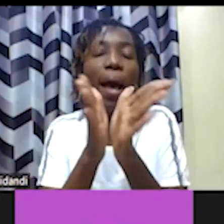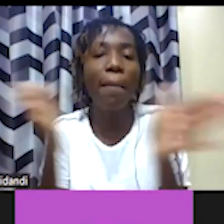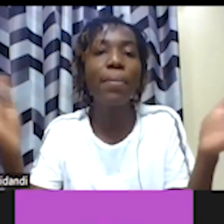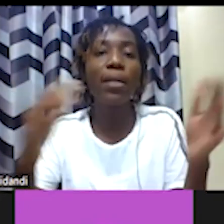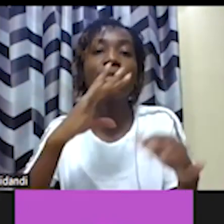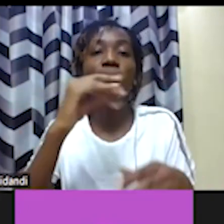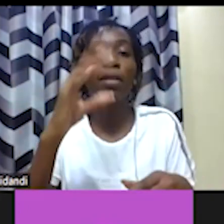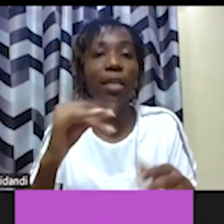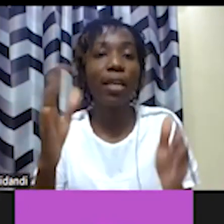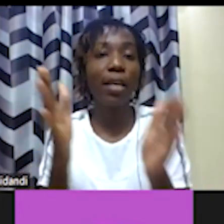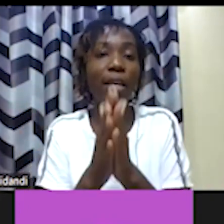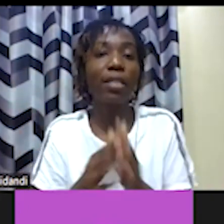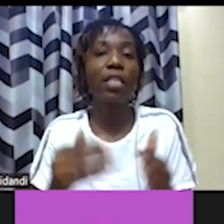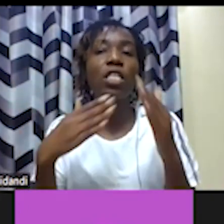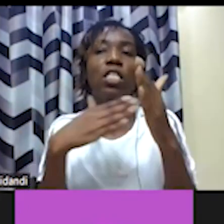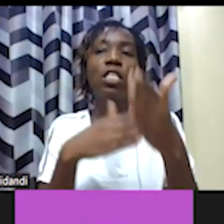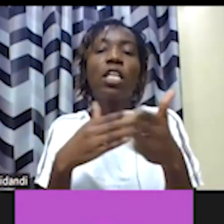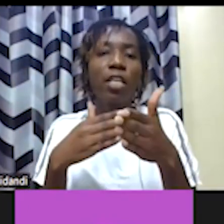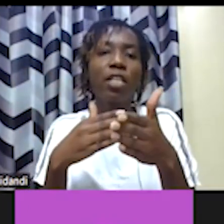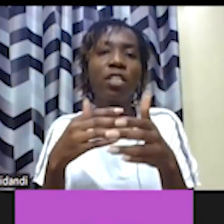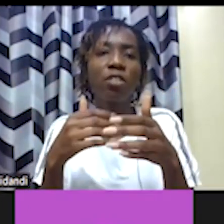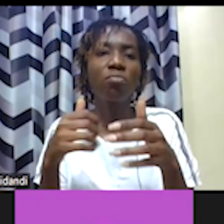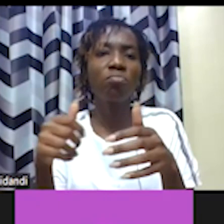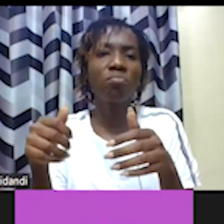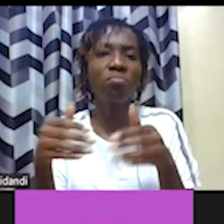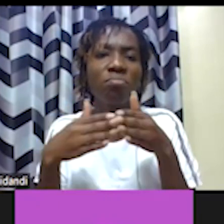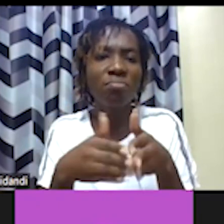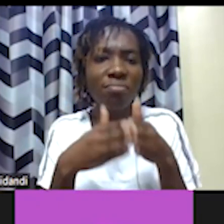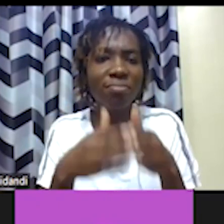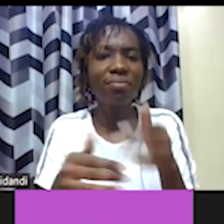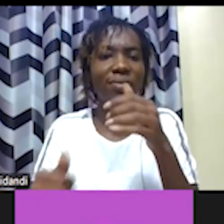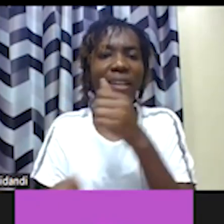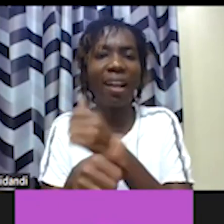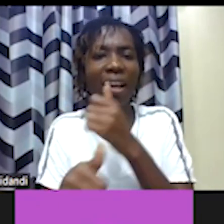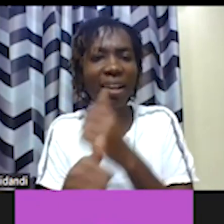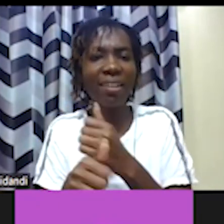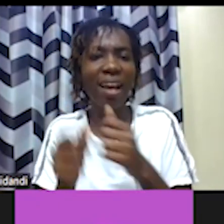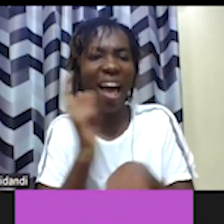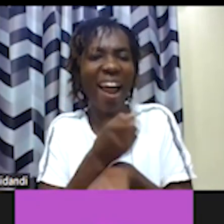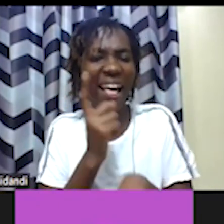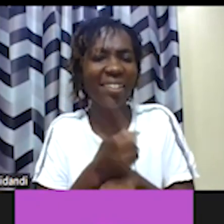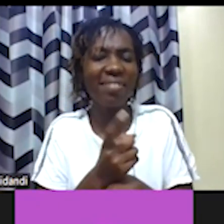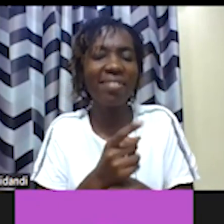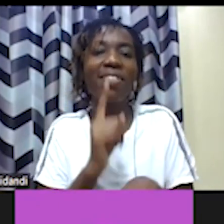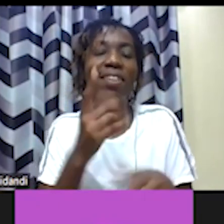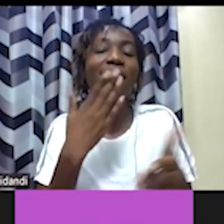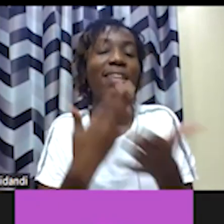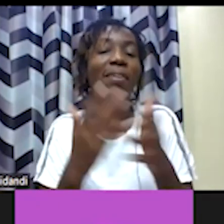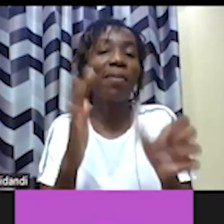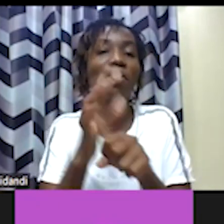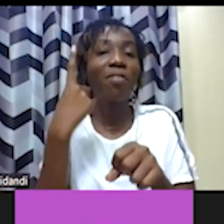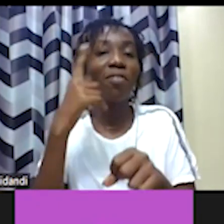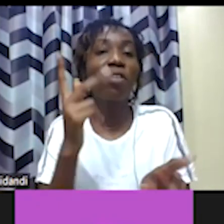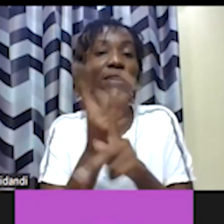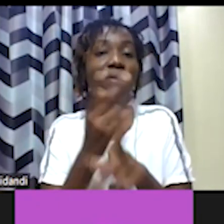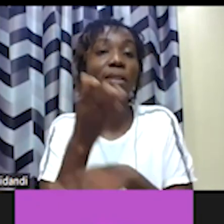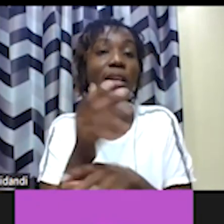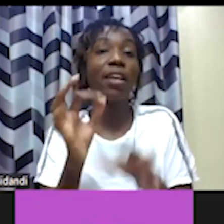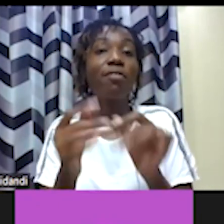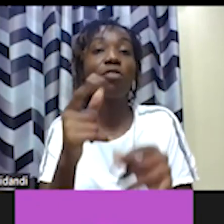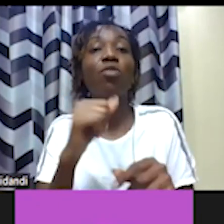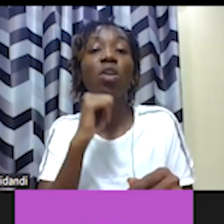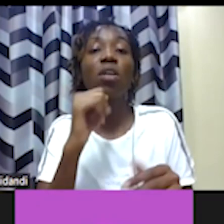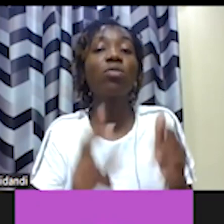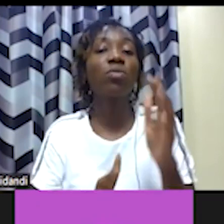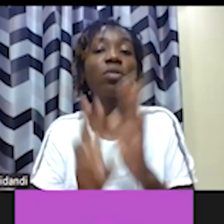we'll be discussing sexual harassment in the workplace. So thank you very much for always keeping it here. If you're not in our WhatsApp group, please make sure you join.